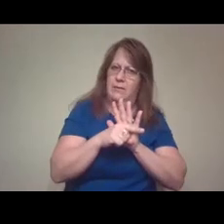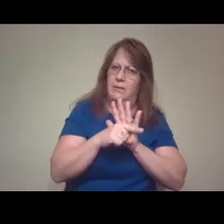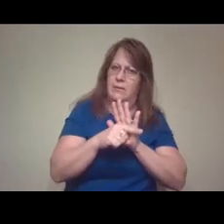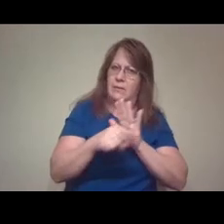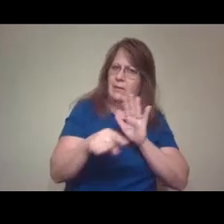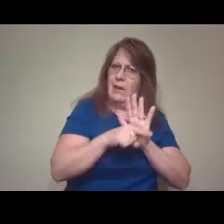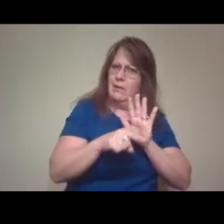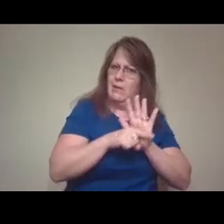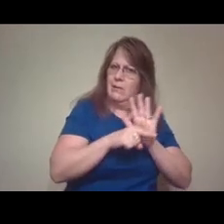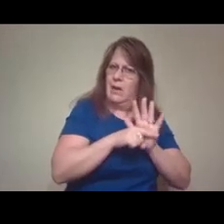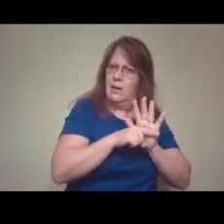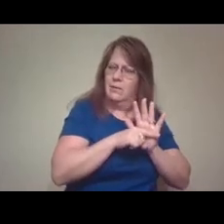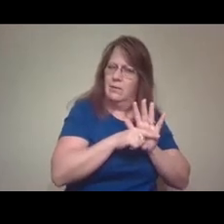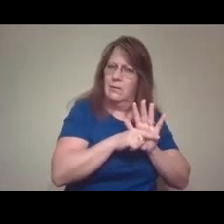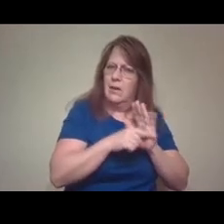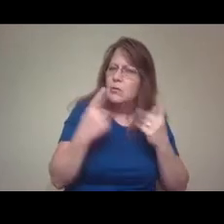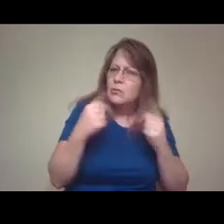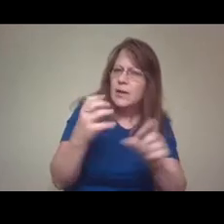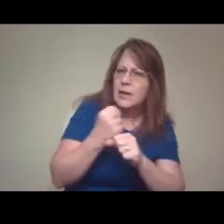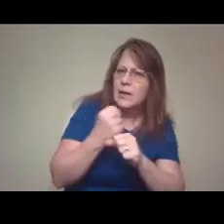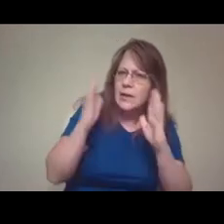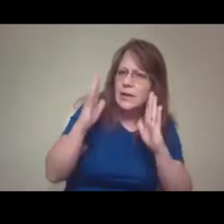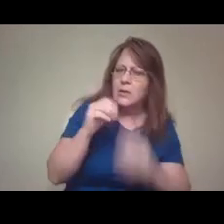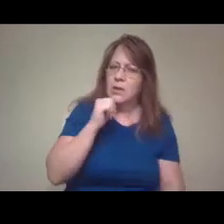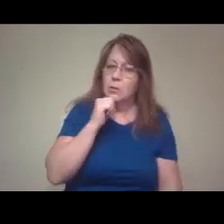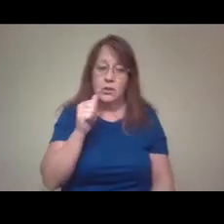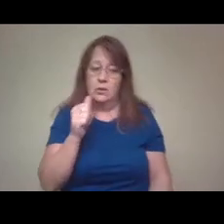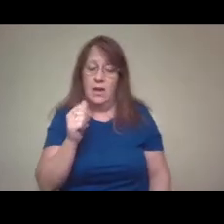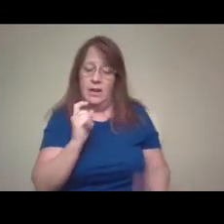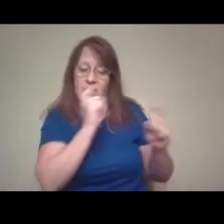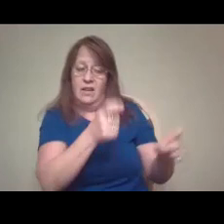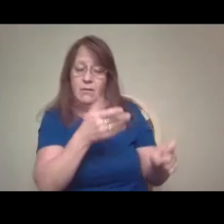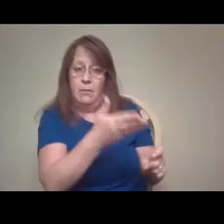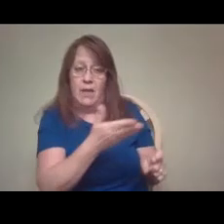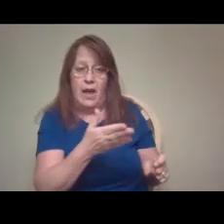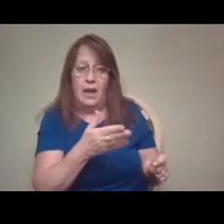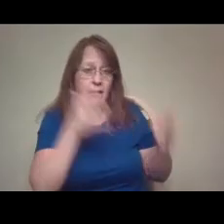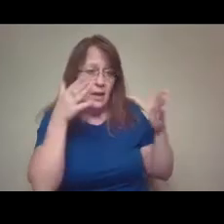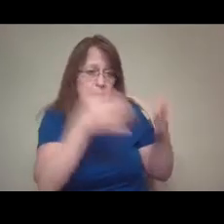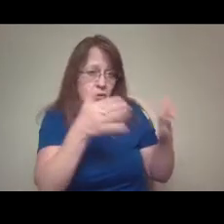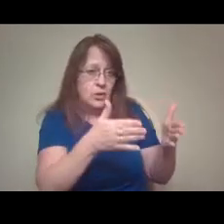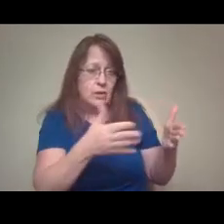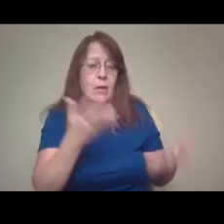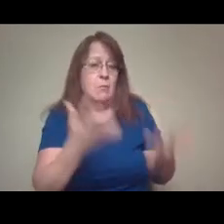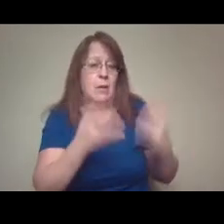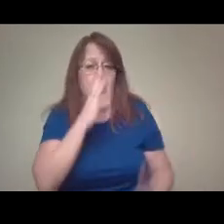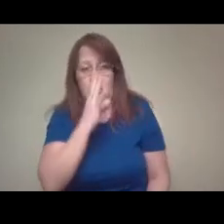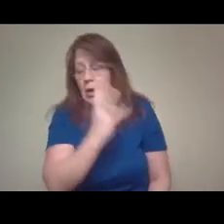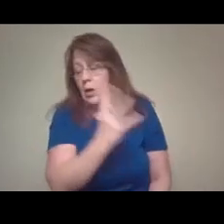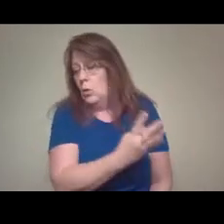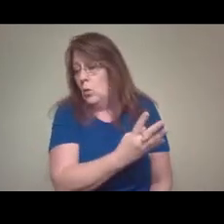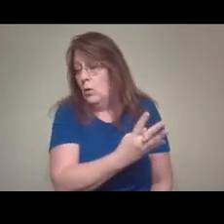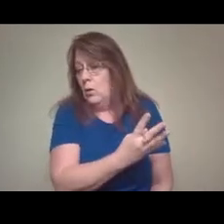that they're trying to get that attention for, and so that we shouldn't give them that attention. So maybe we need to ignore it so that we